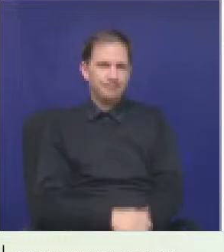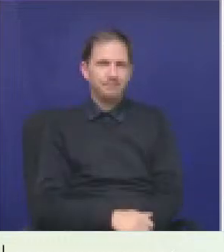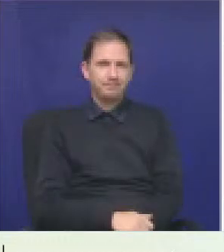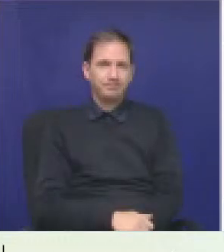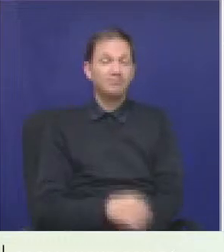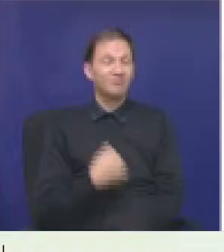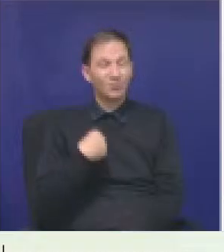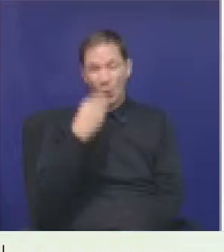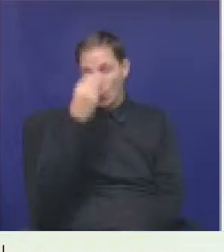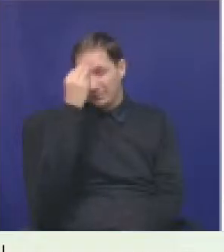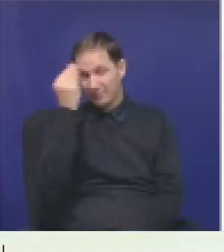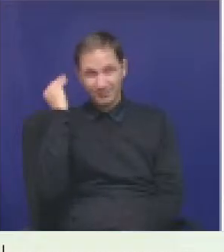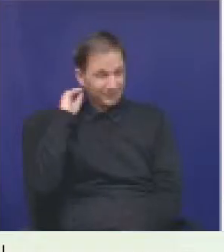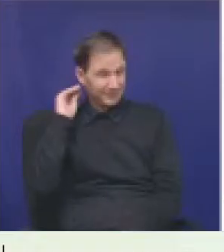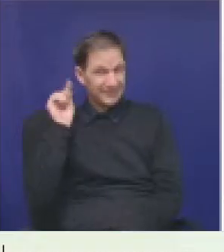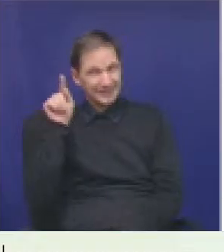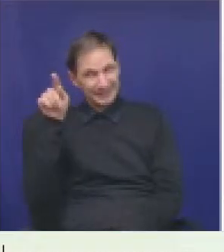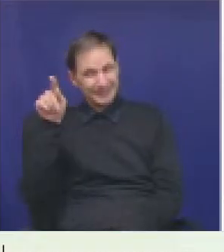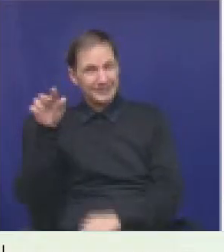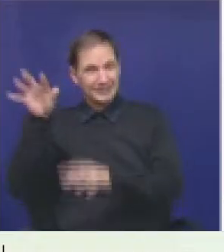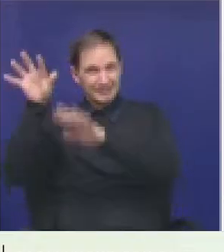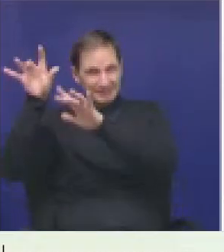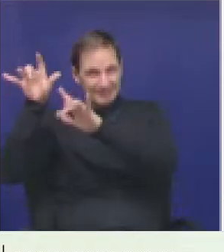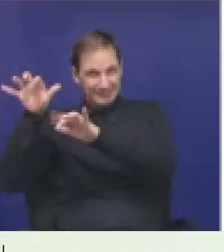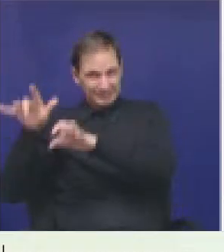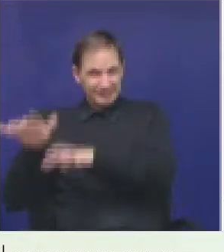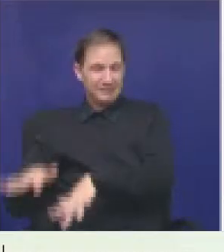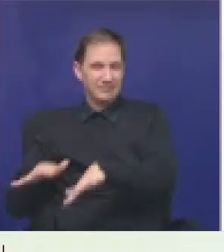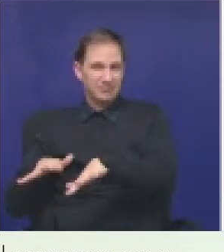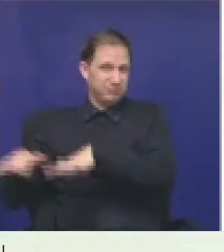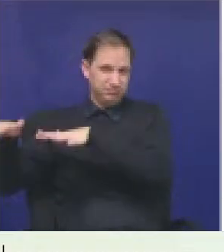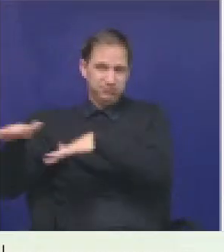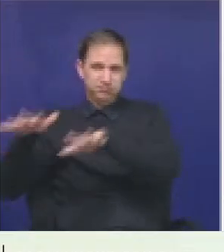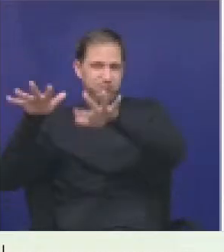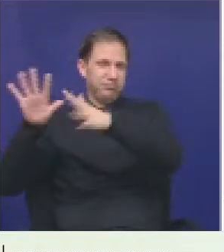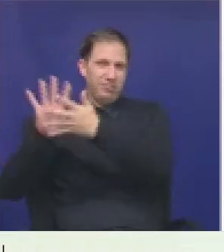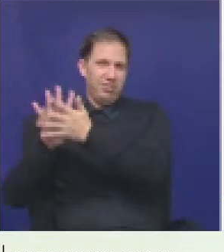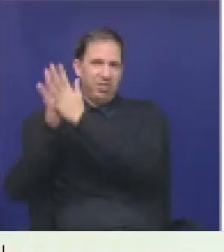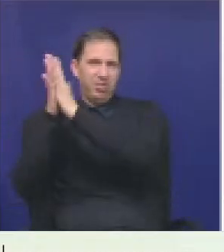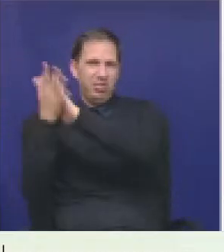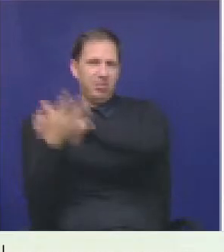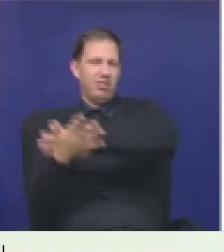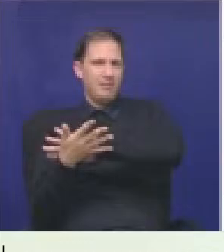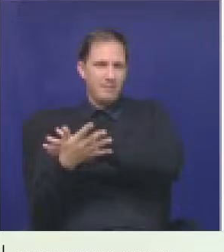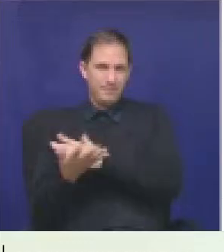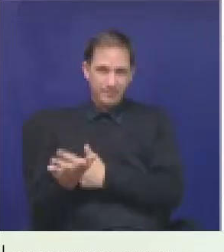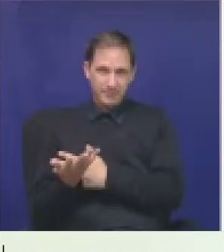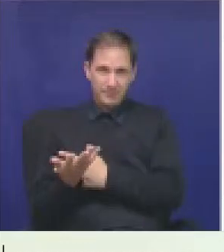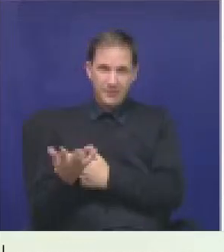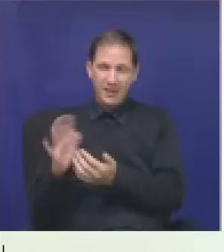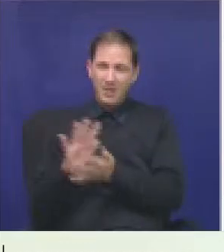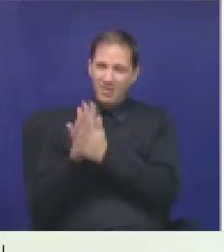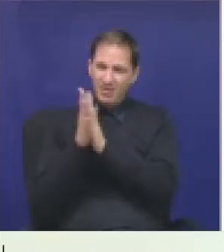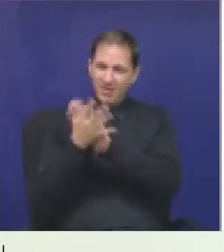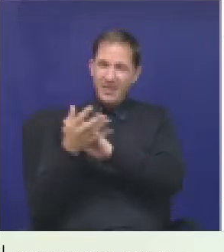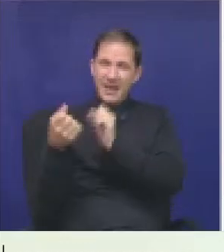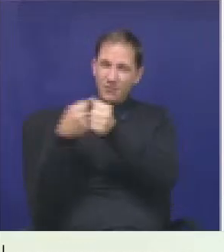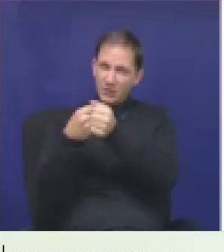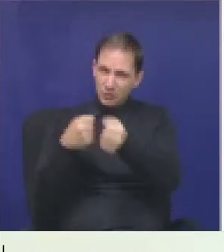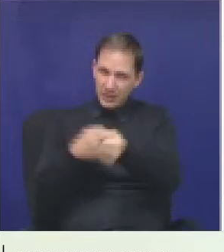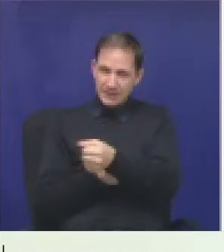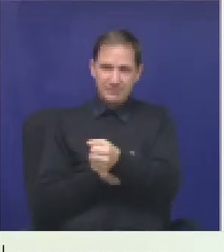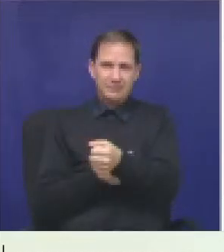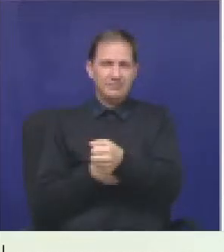that have impacted our country. Natural disasters do not only destroy infrastructure, but they also displace